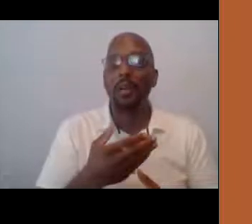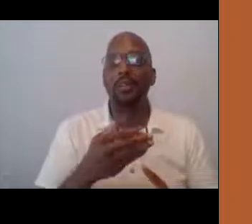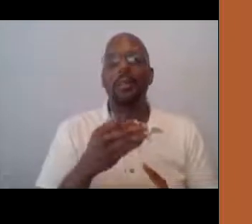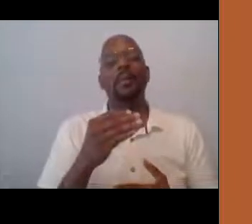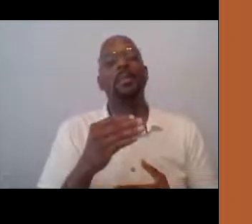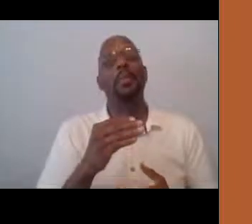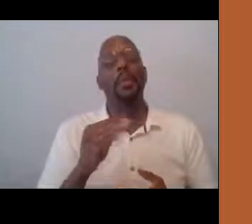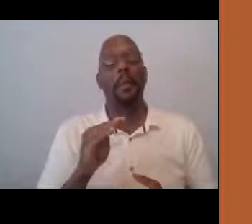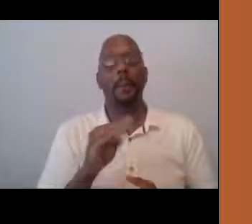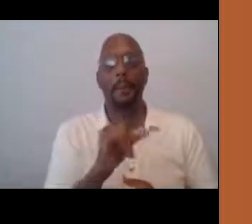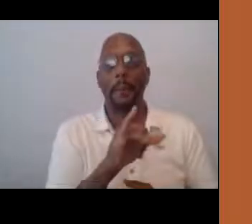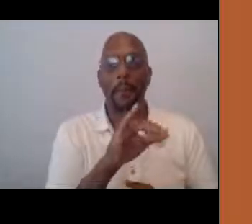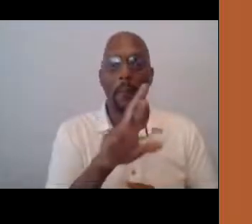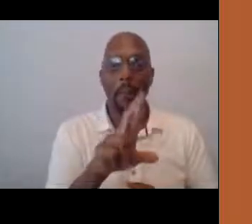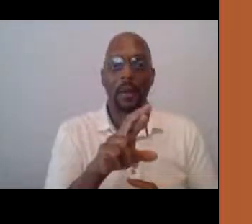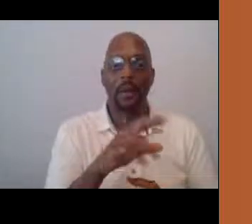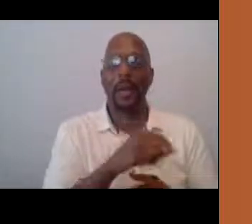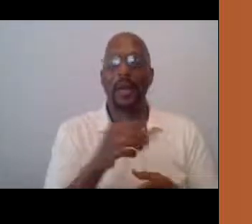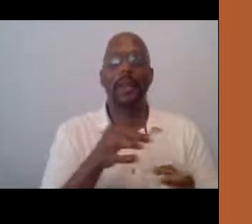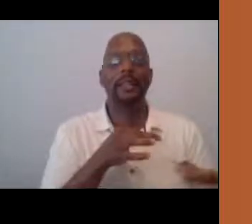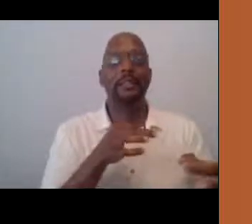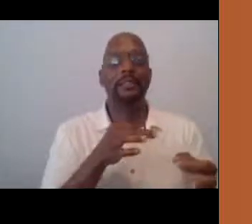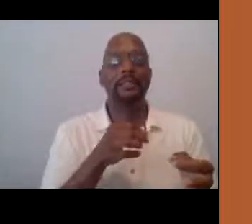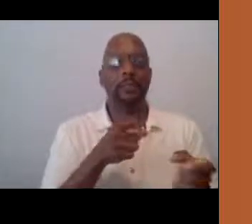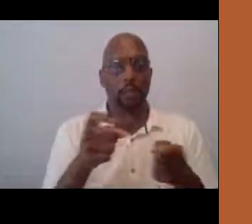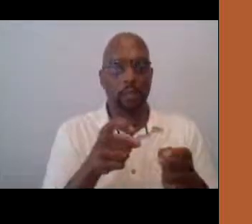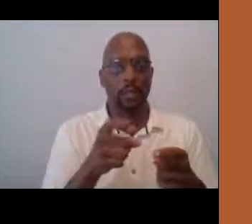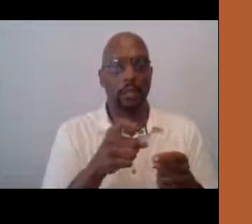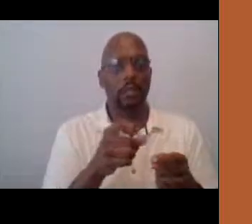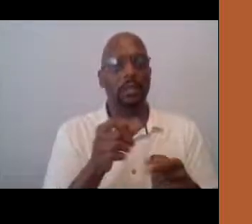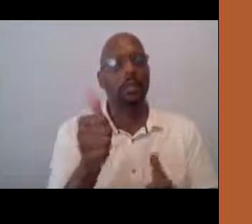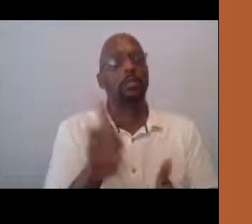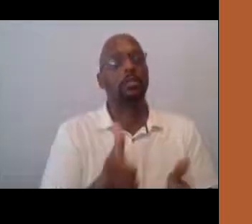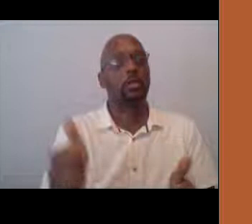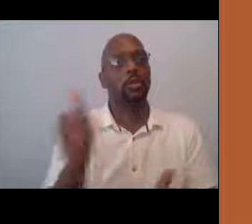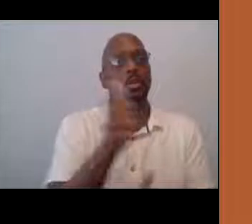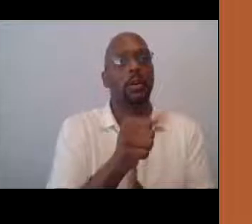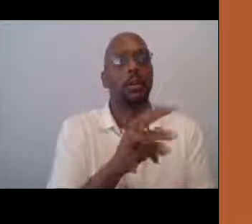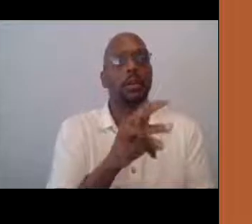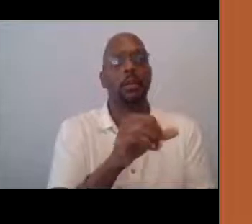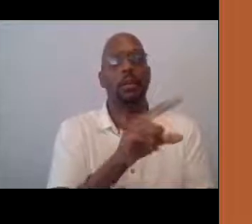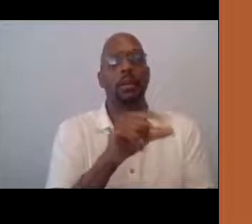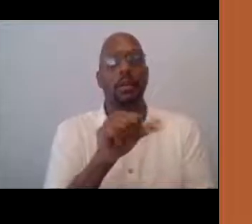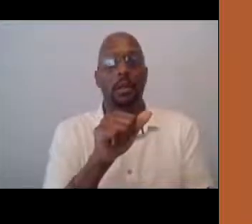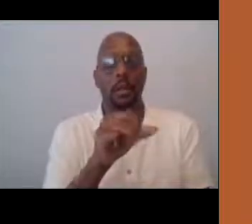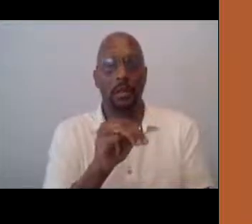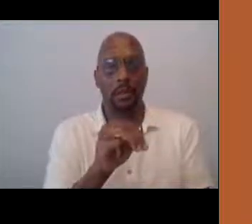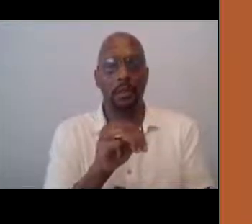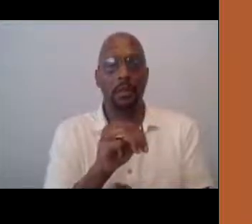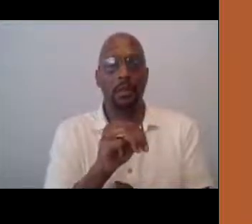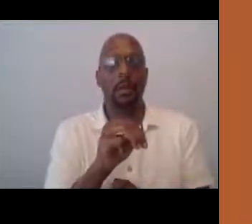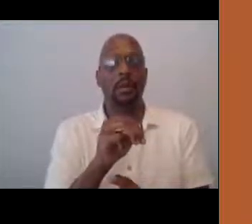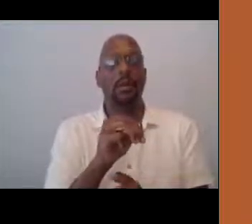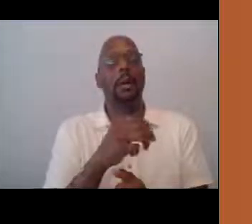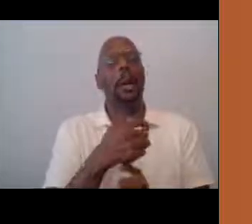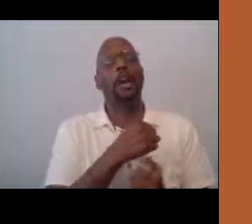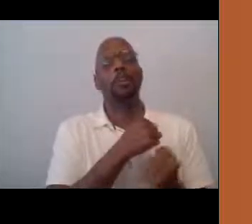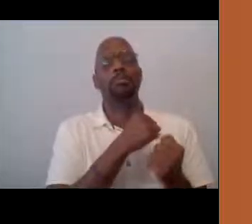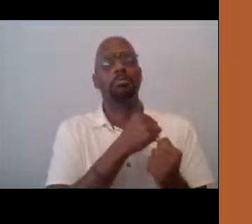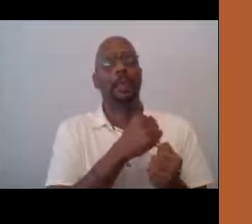director, Kern, and Supervisor Williams. Much appreciated. I'm Commissioner Lugo. I made the trip up from Los